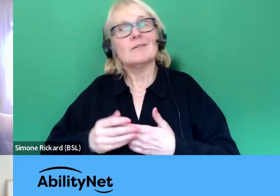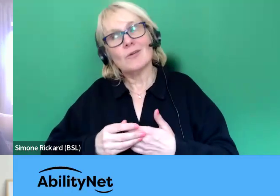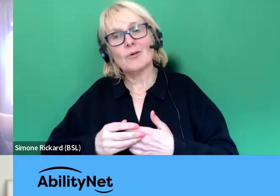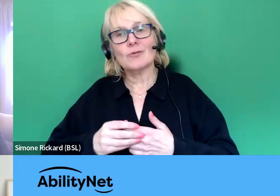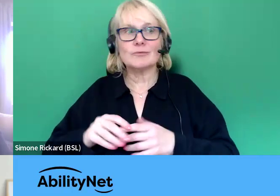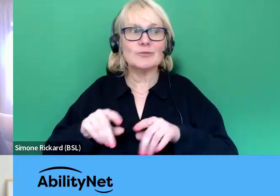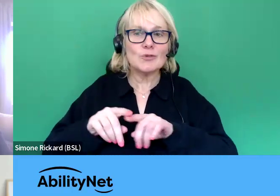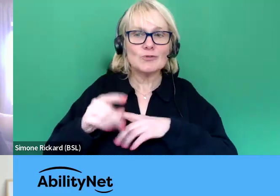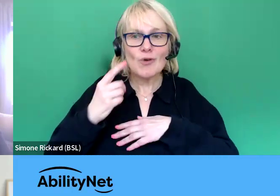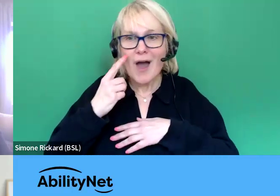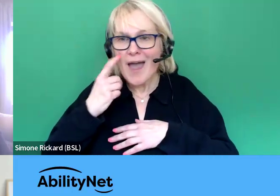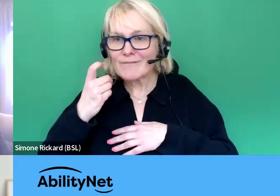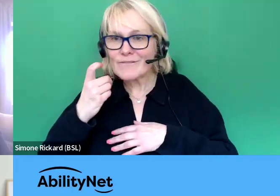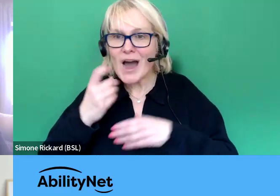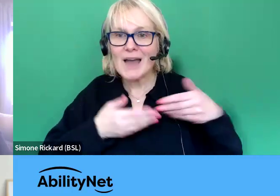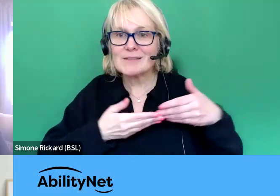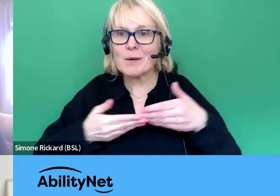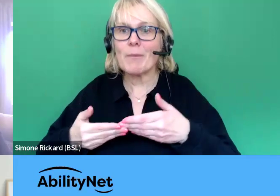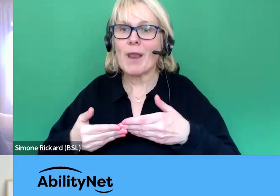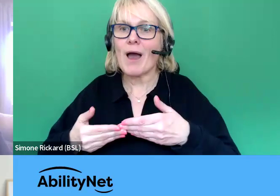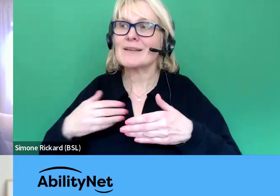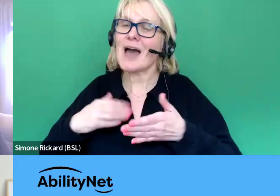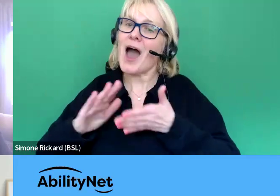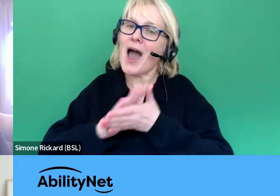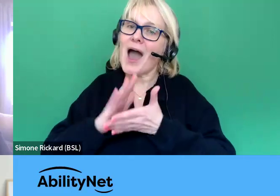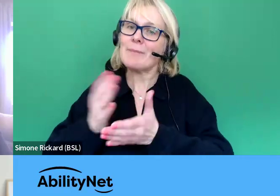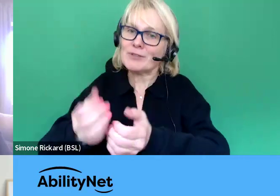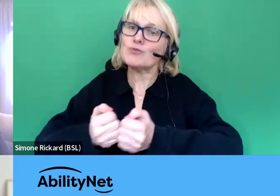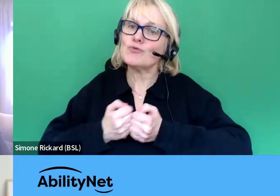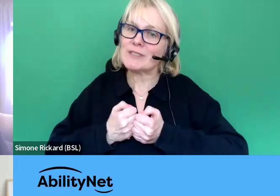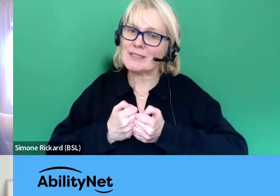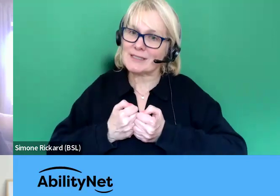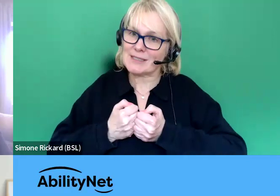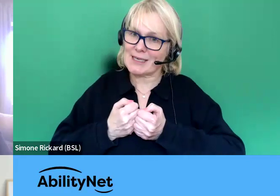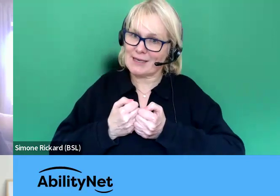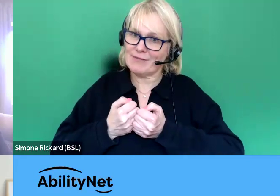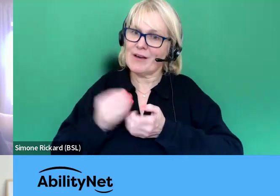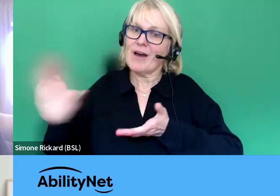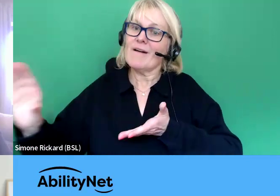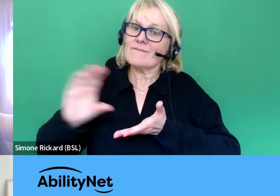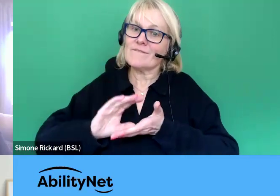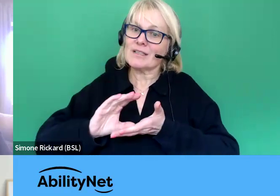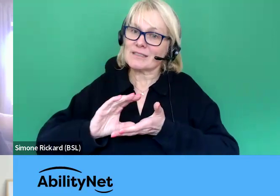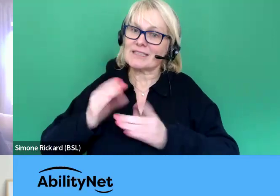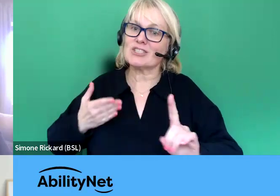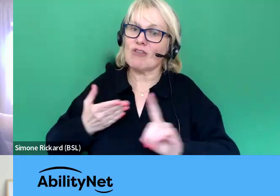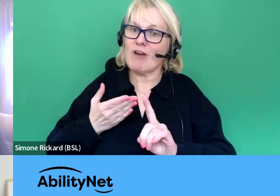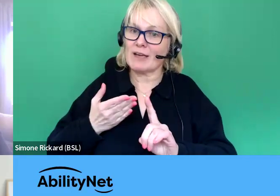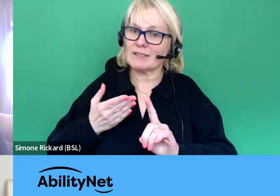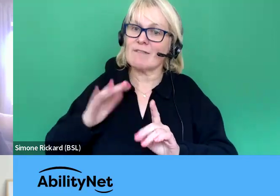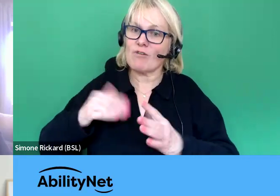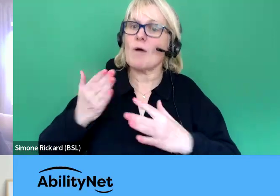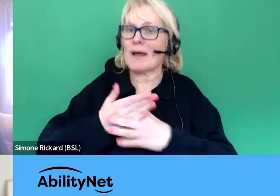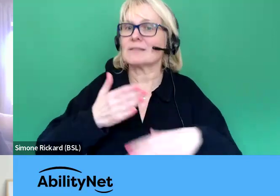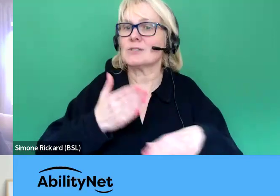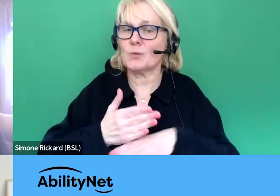happy to receive payments directly from Access to Work. These do exist, you just need to find them. Now that you know what